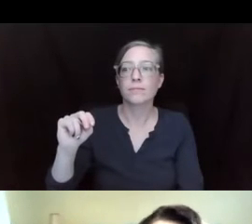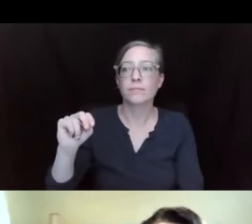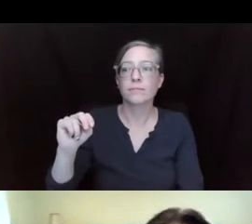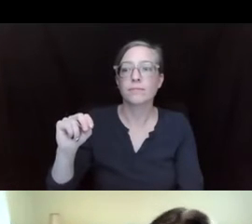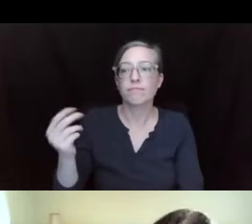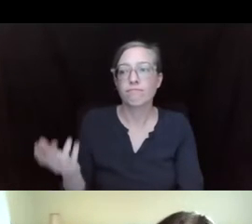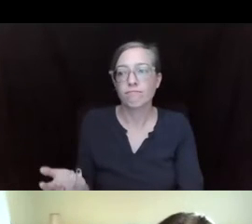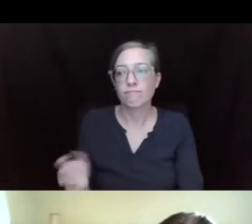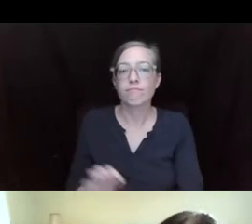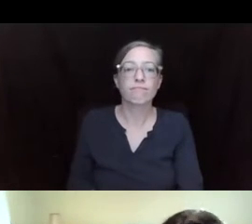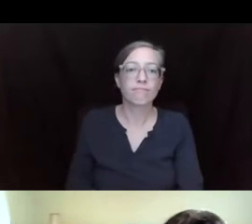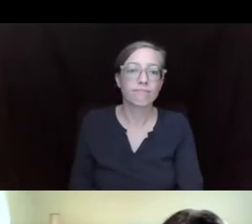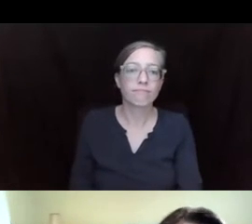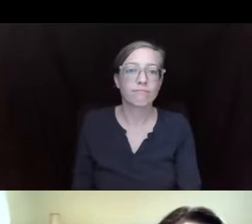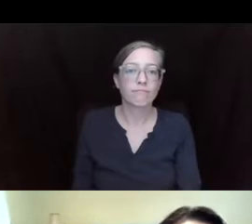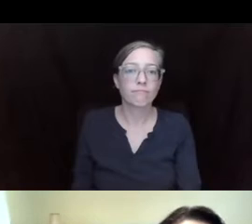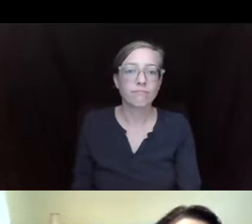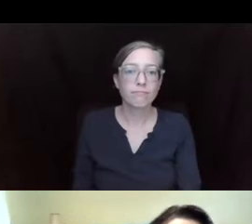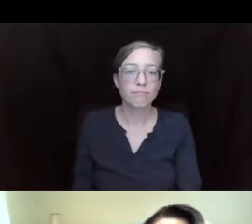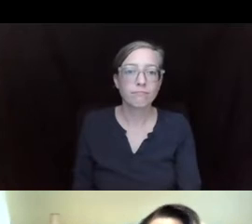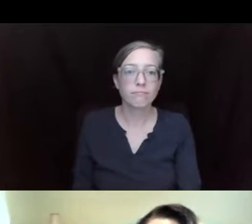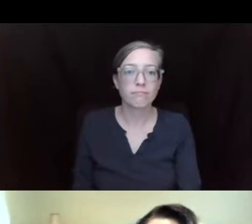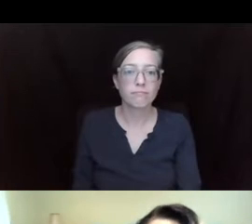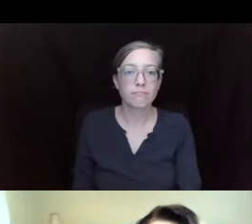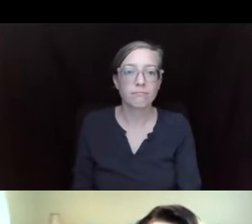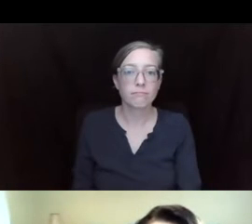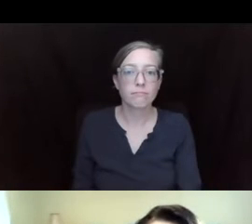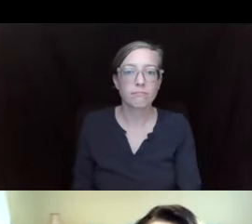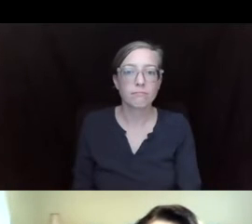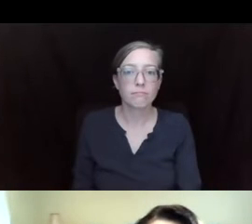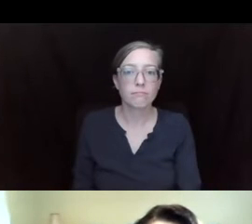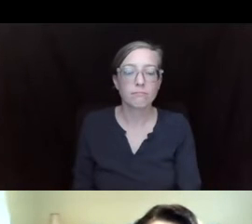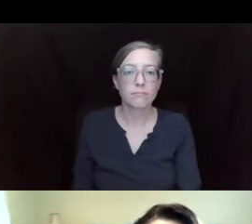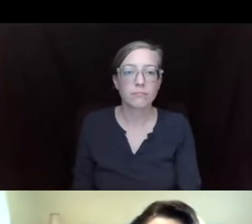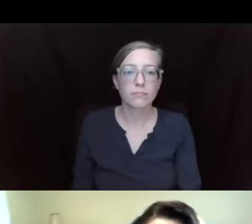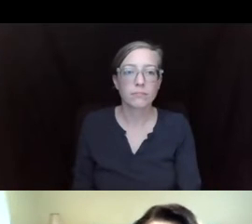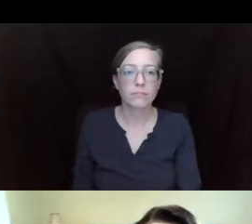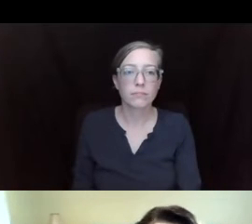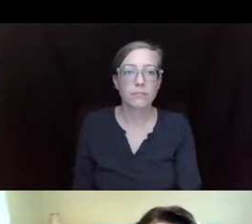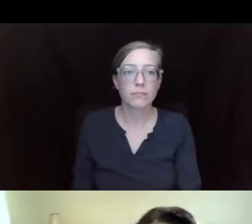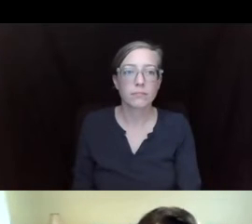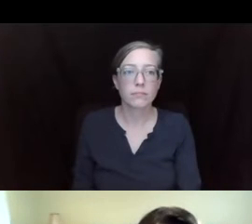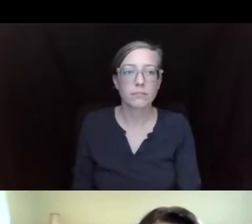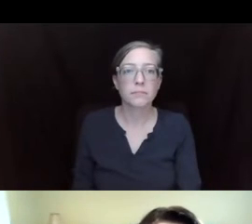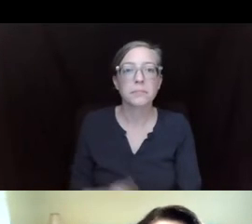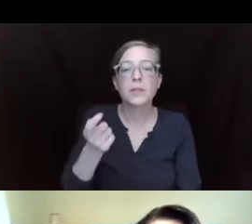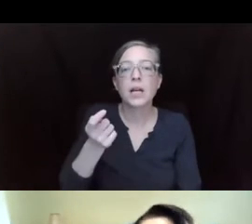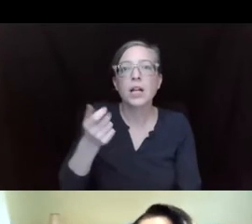us and we were able to do this. Okay, so let me just give you a little bit of some history about the